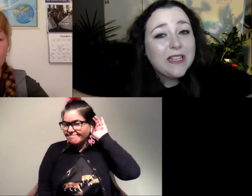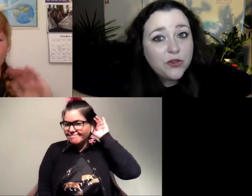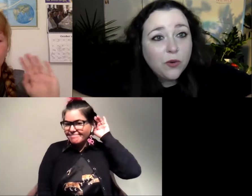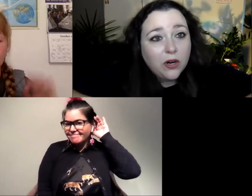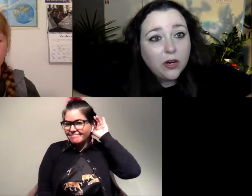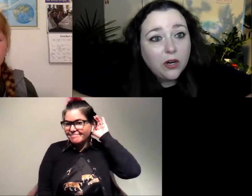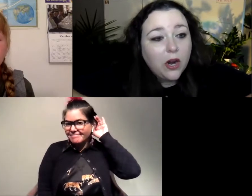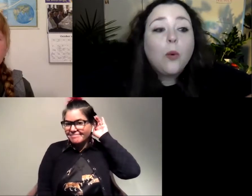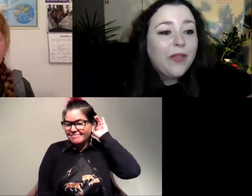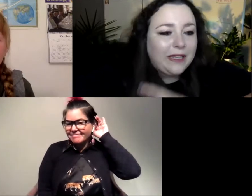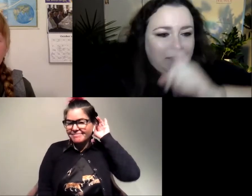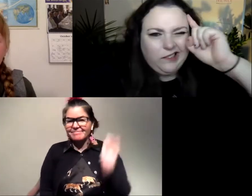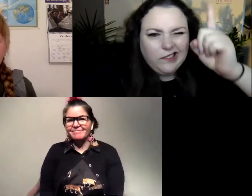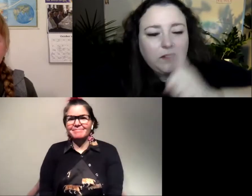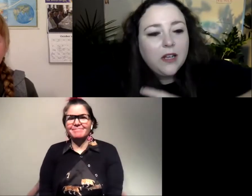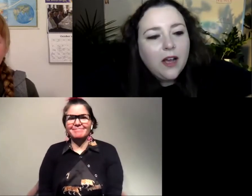Oh, I can't hear you.